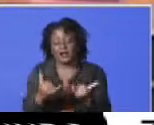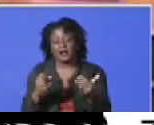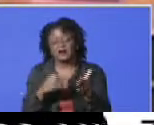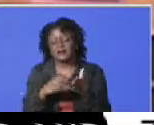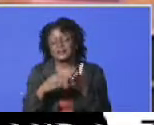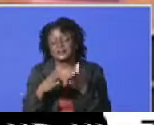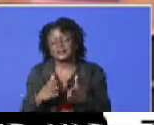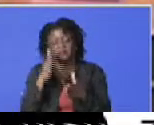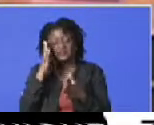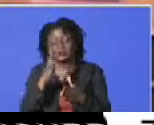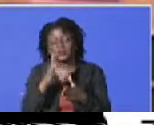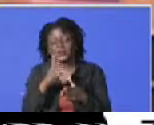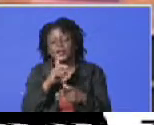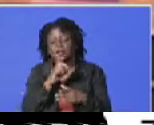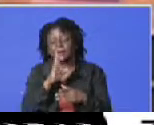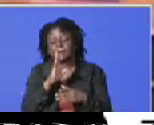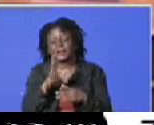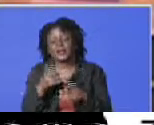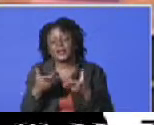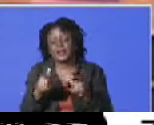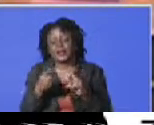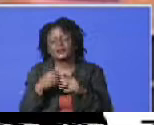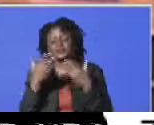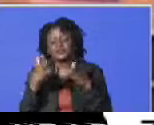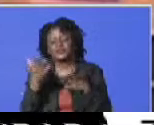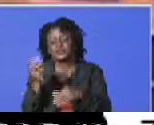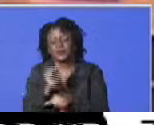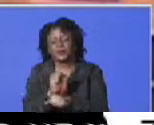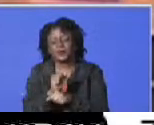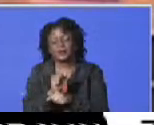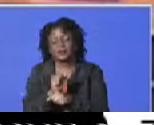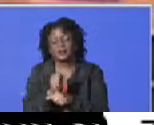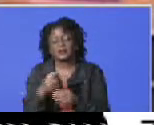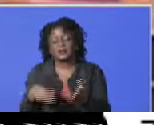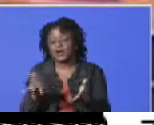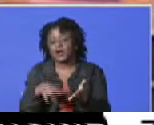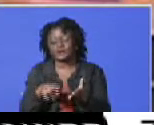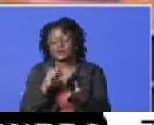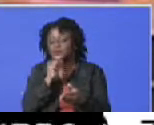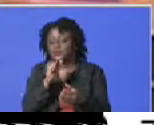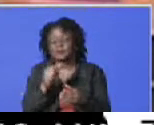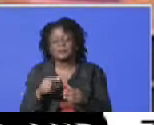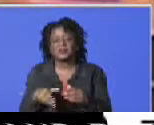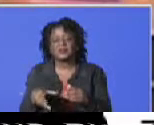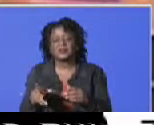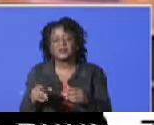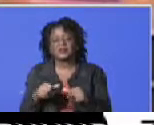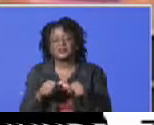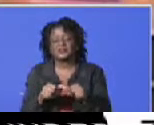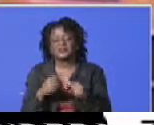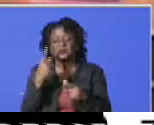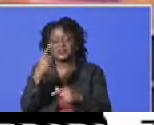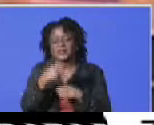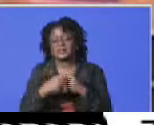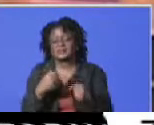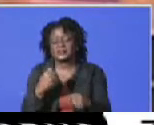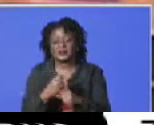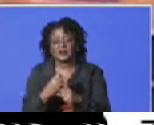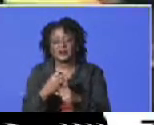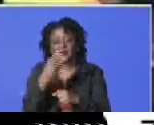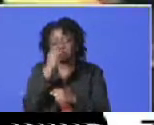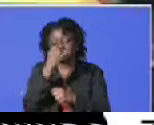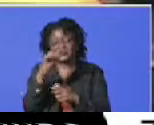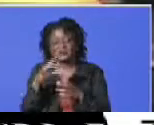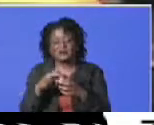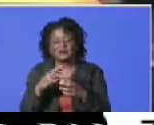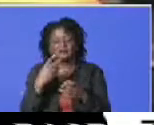not be renewed in the next year. Government is also looking to reduce subventions to state-owned enterprises, where the Minister of Finance says subventions